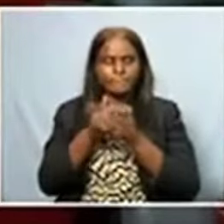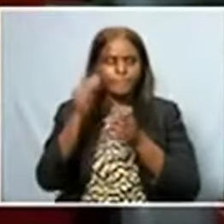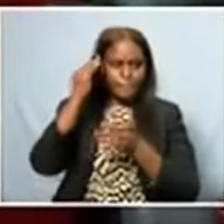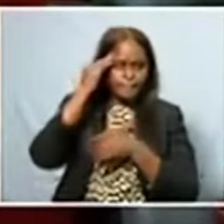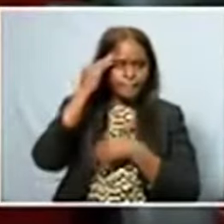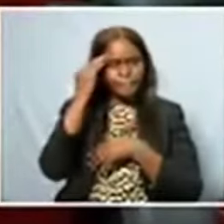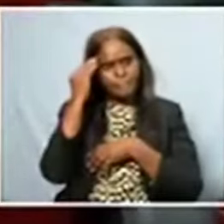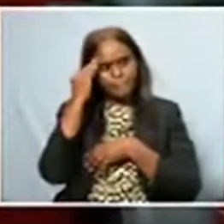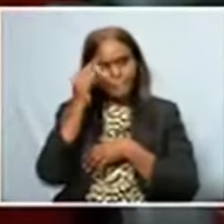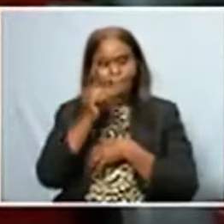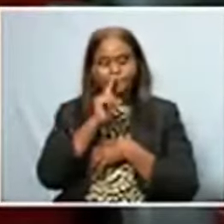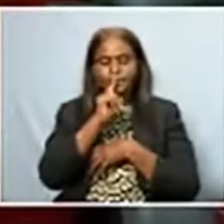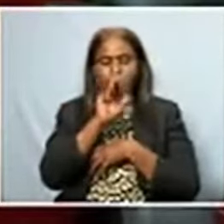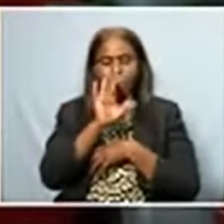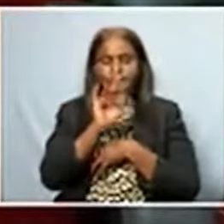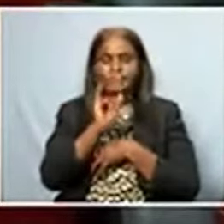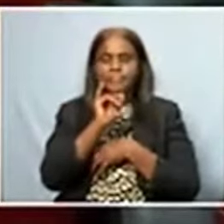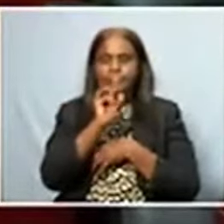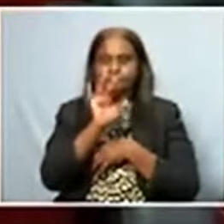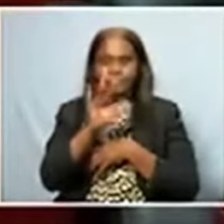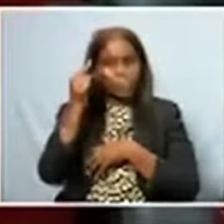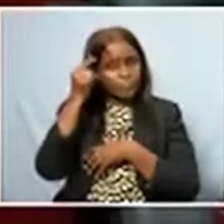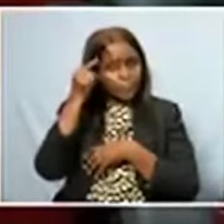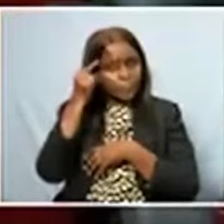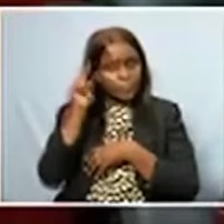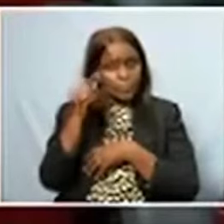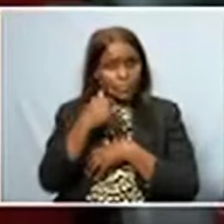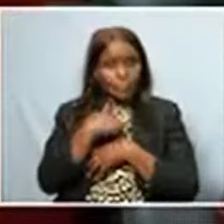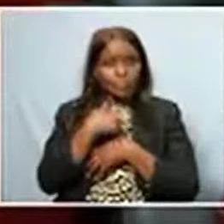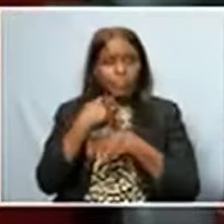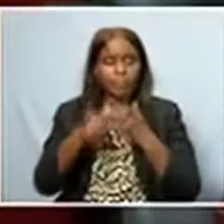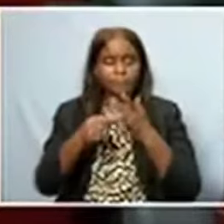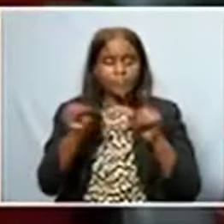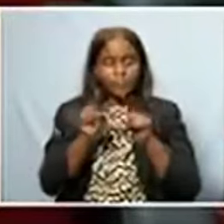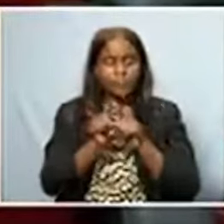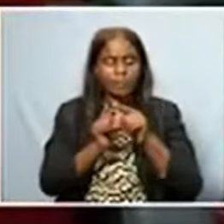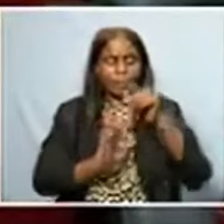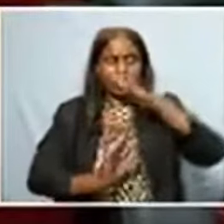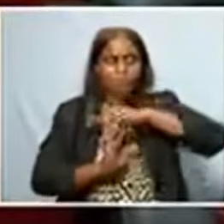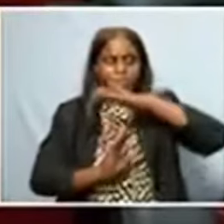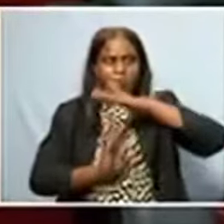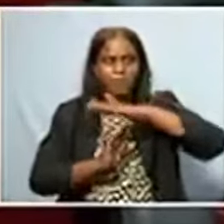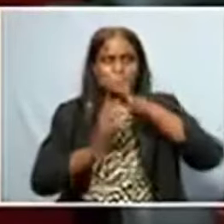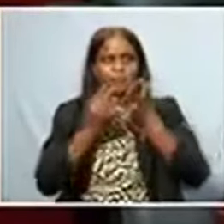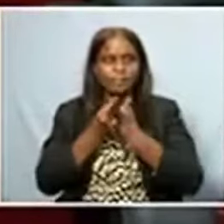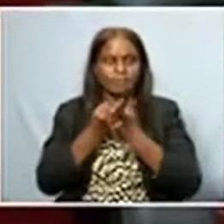cognizant of the fact that government has limited resources.